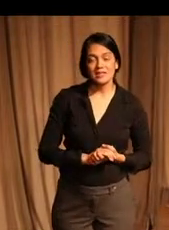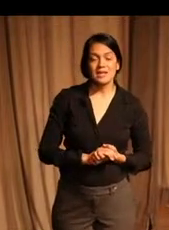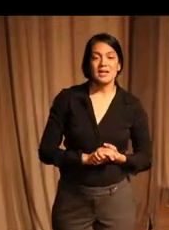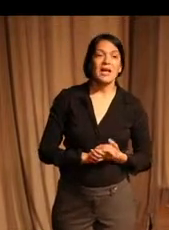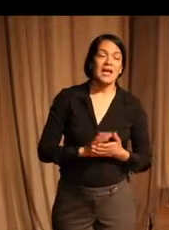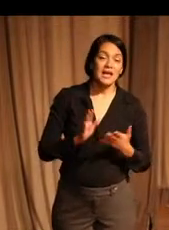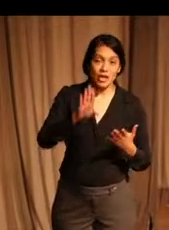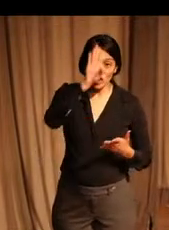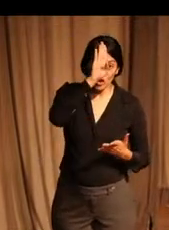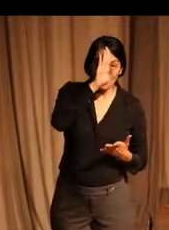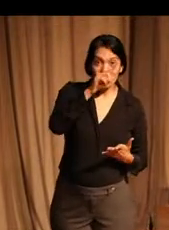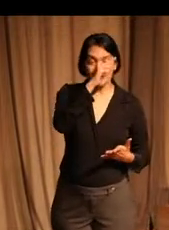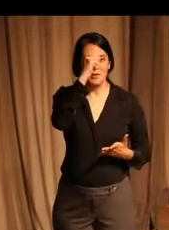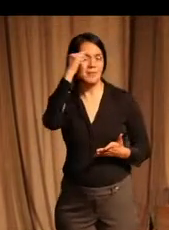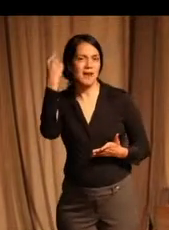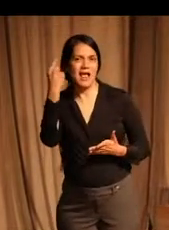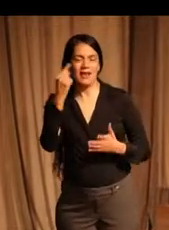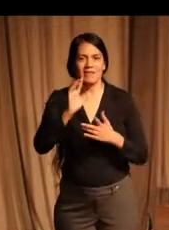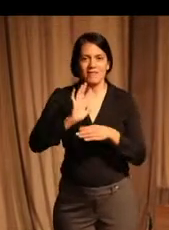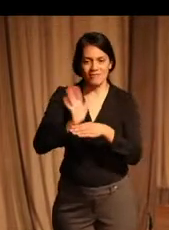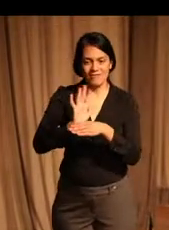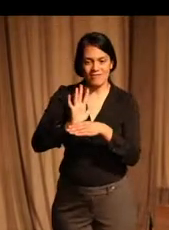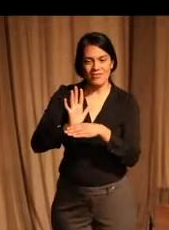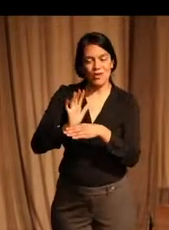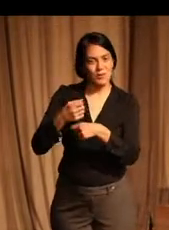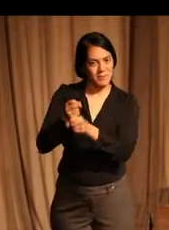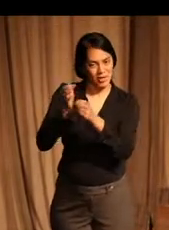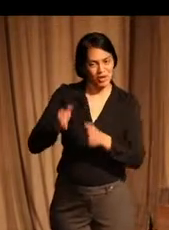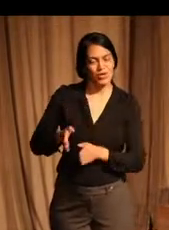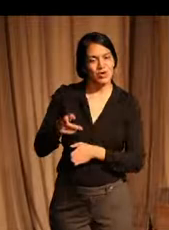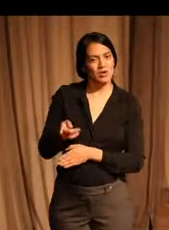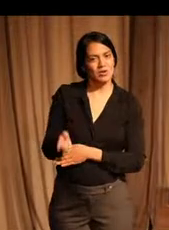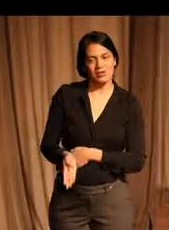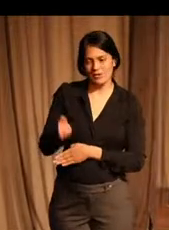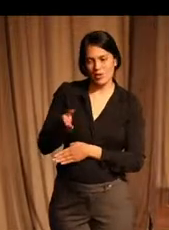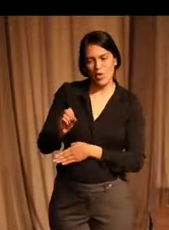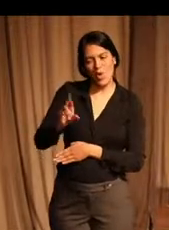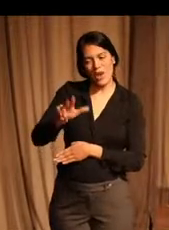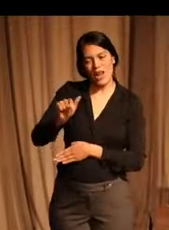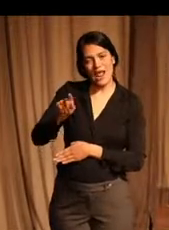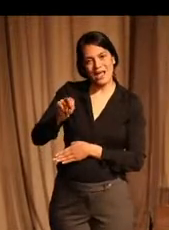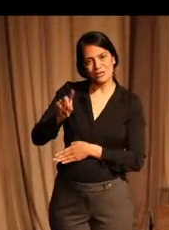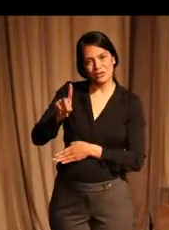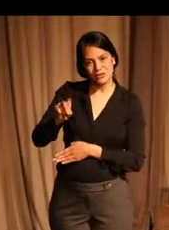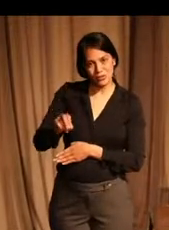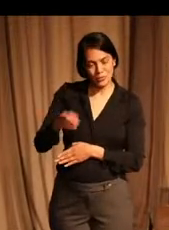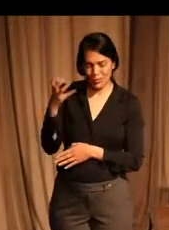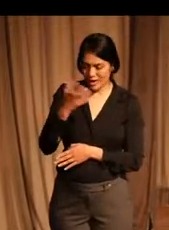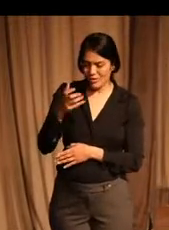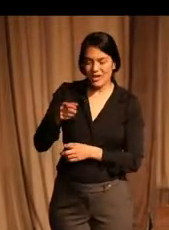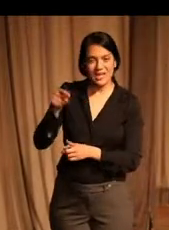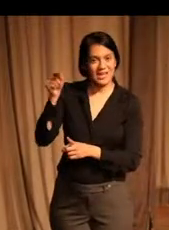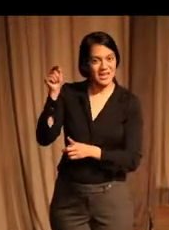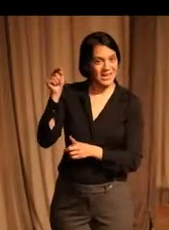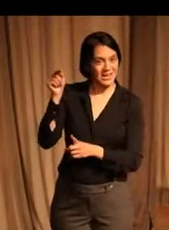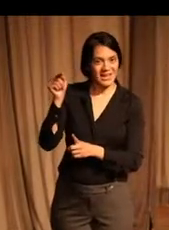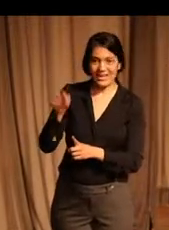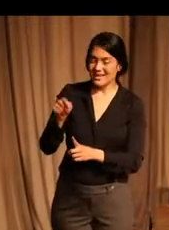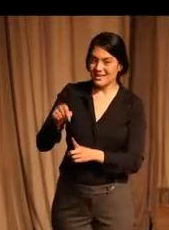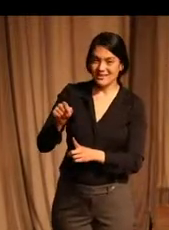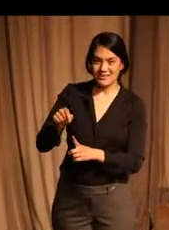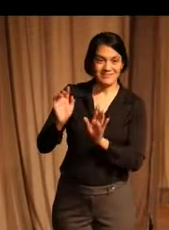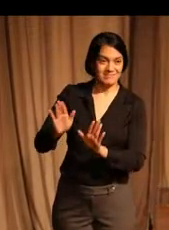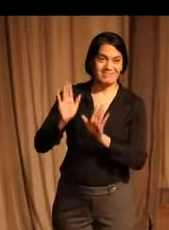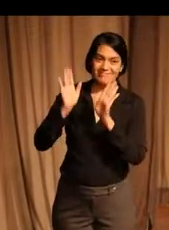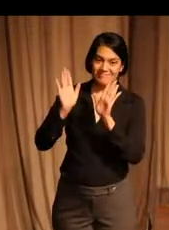filmmaker, Cuban filmmaker, who has been in the struggle. I mean, in terms of making